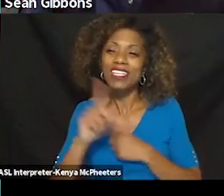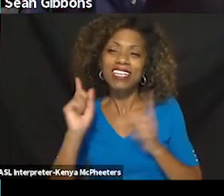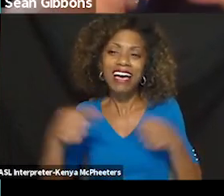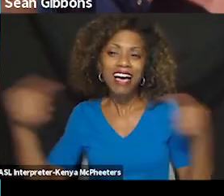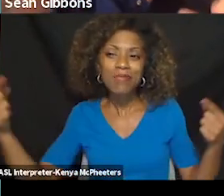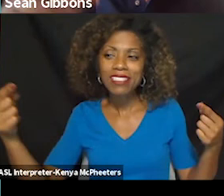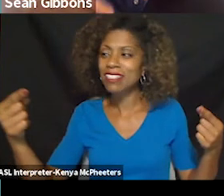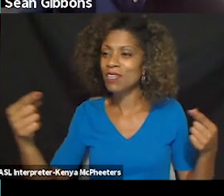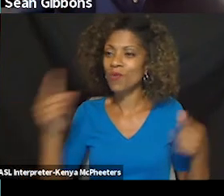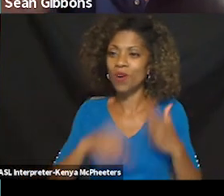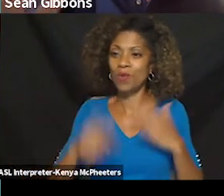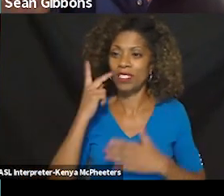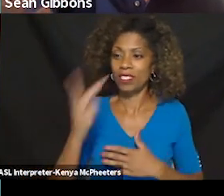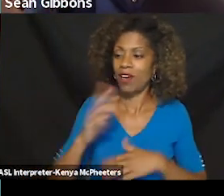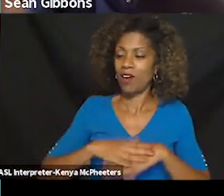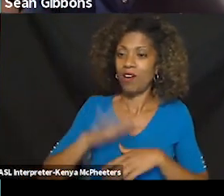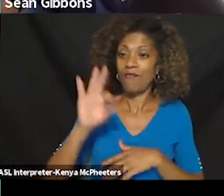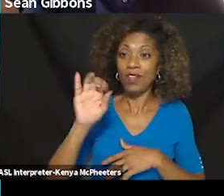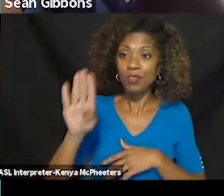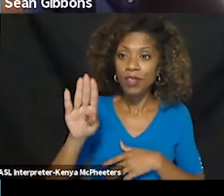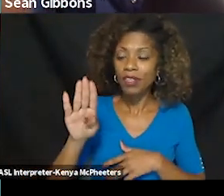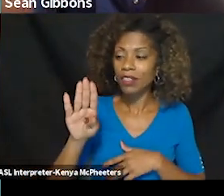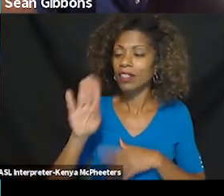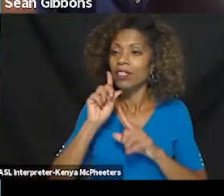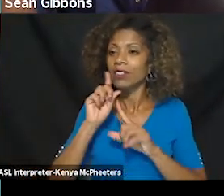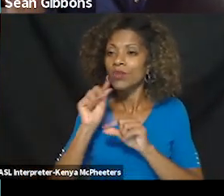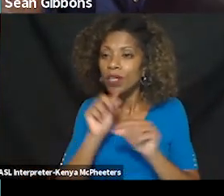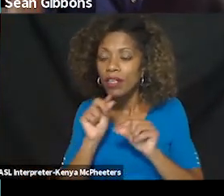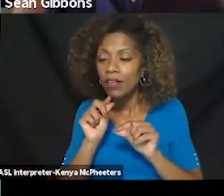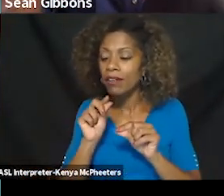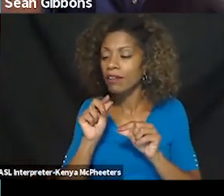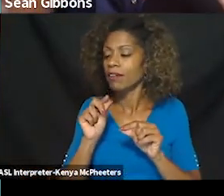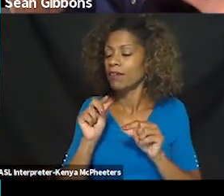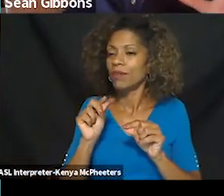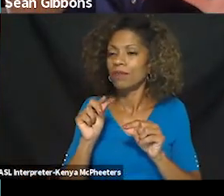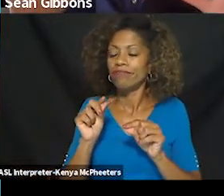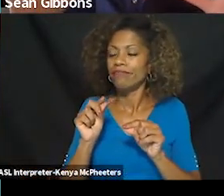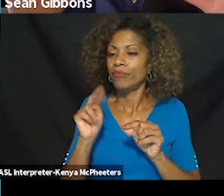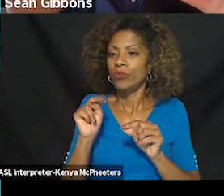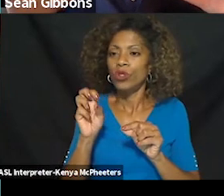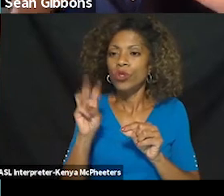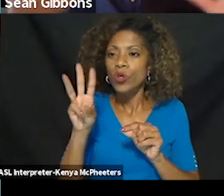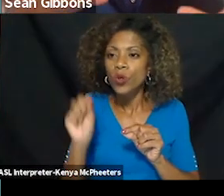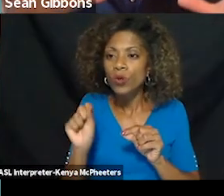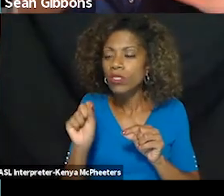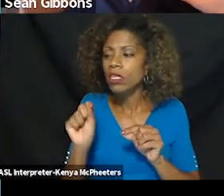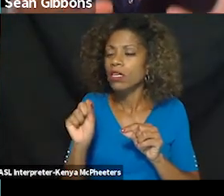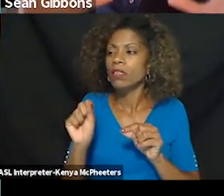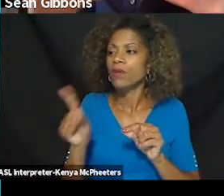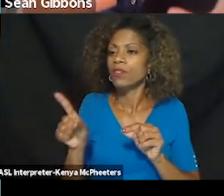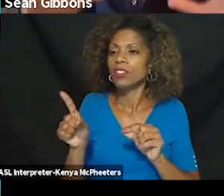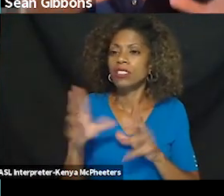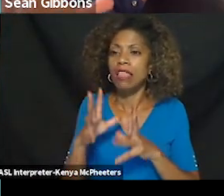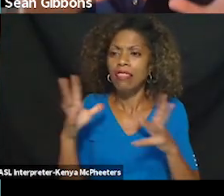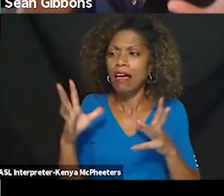Facebook or Twitter, social media, or picked up even a reputable newspaper, a lot of alarm, a lot of concern that there was